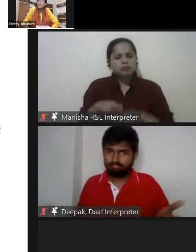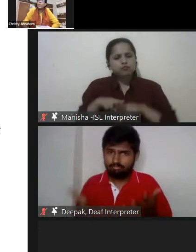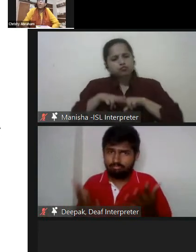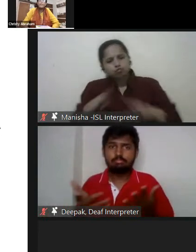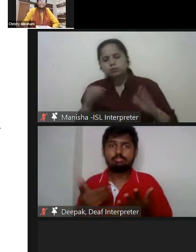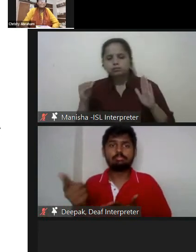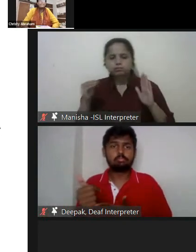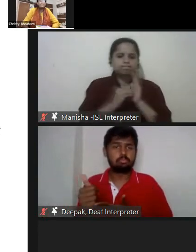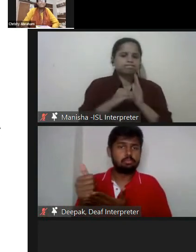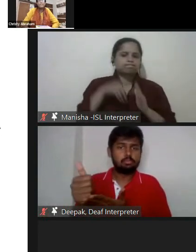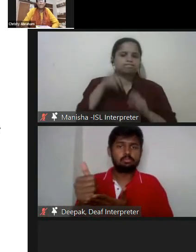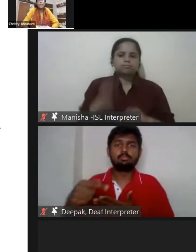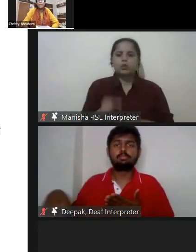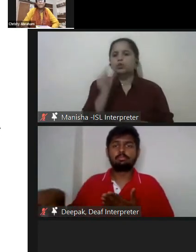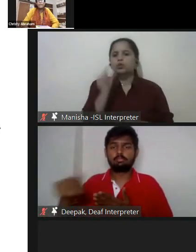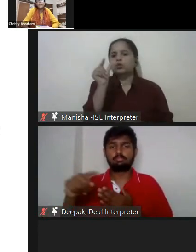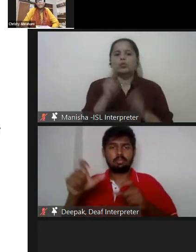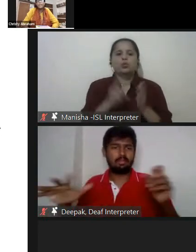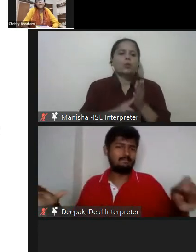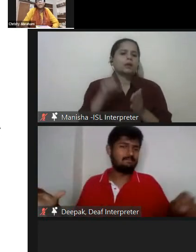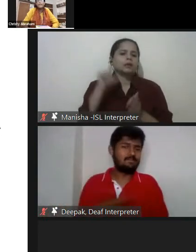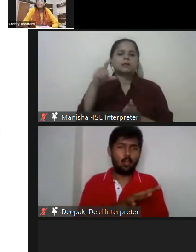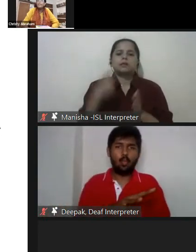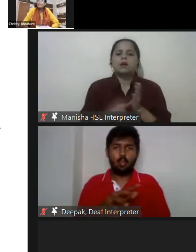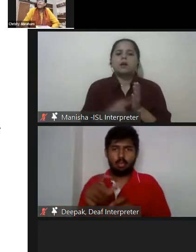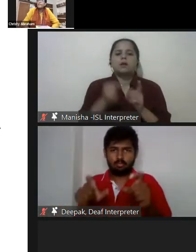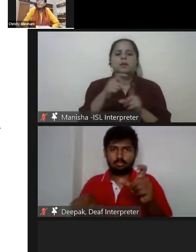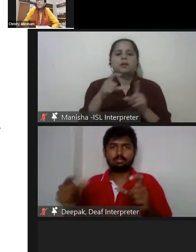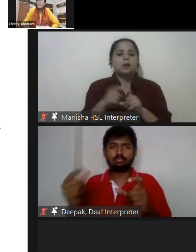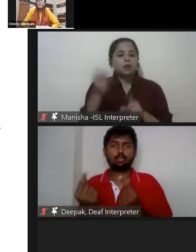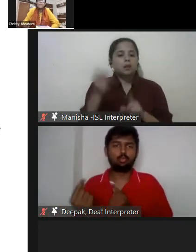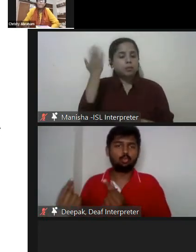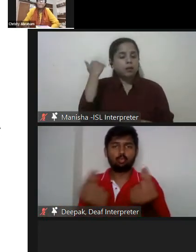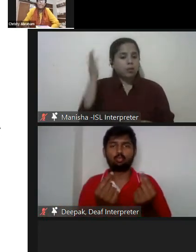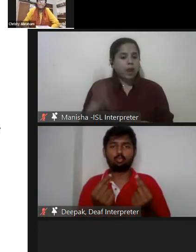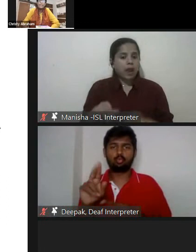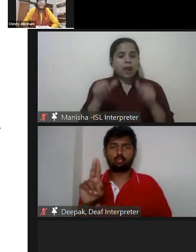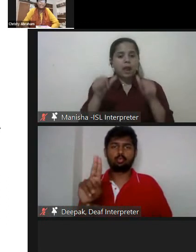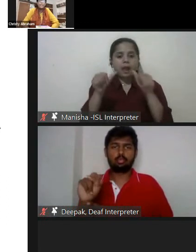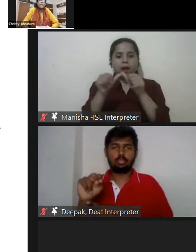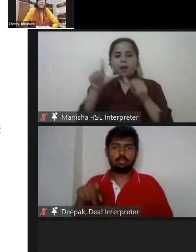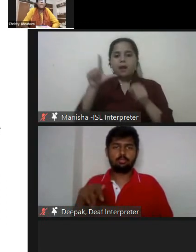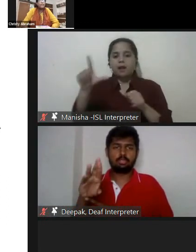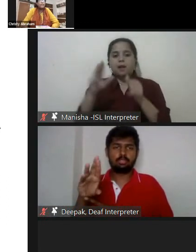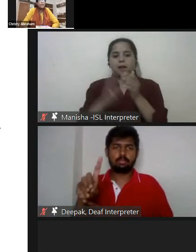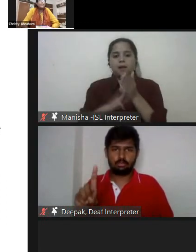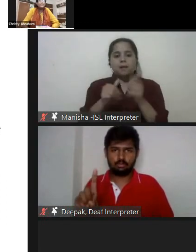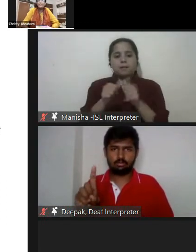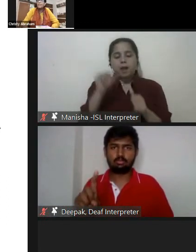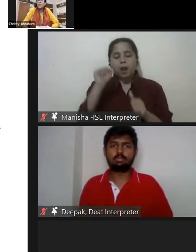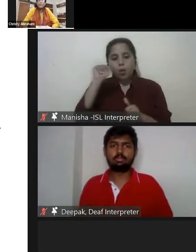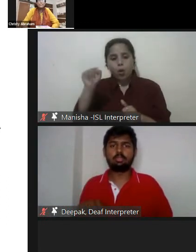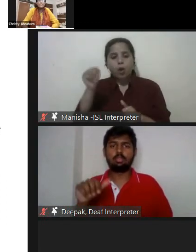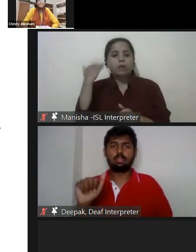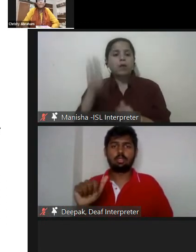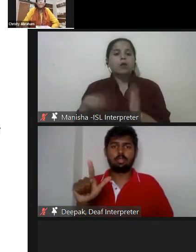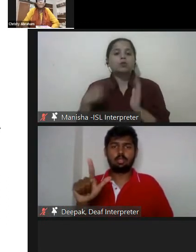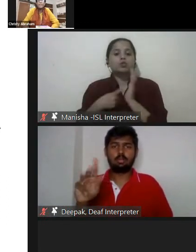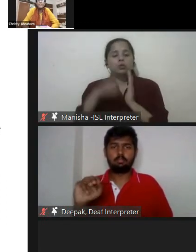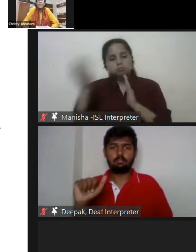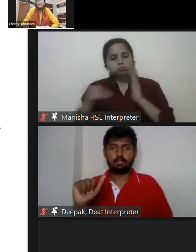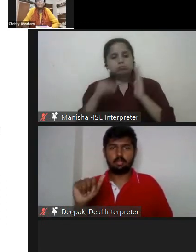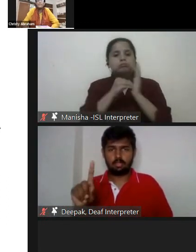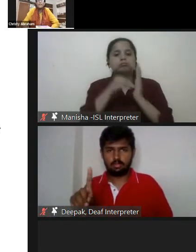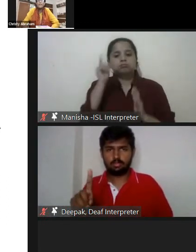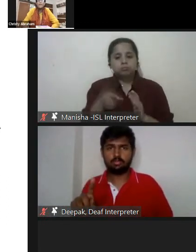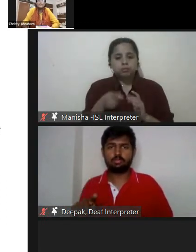should uphold the principles of AASTHA and AASTHA with persons with disabilities at the center. Now, if you look at it, exclusion from